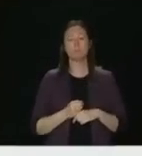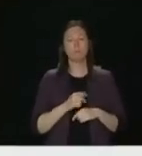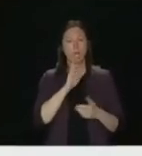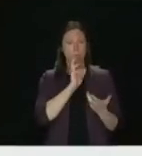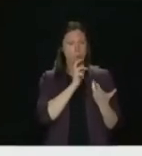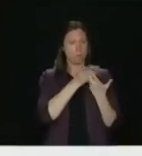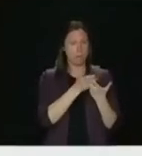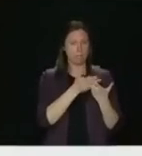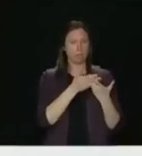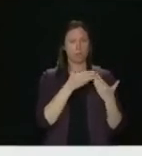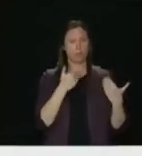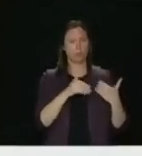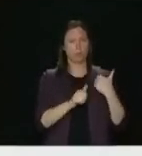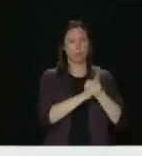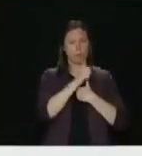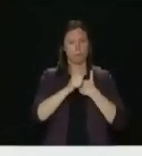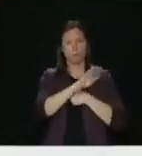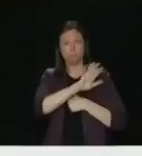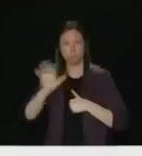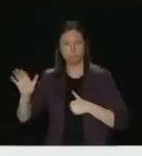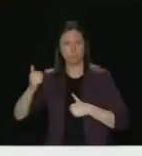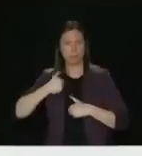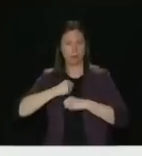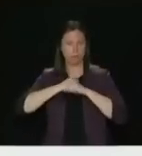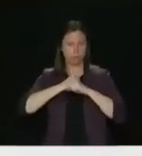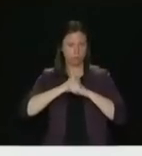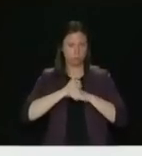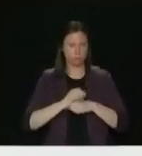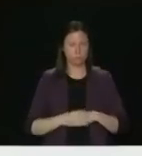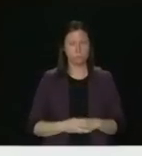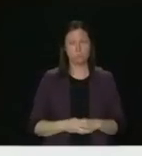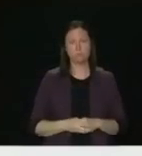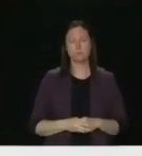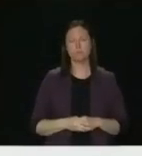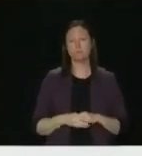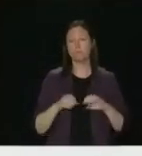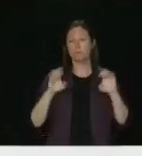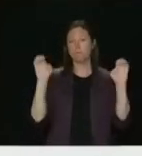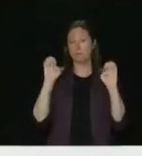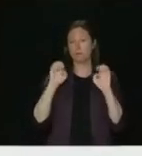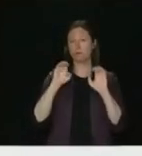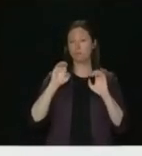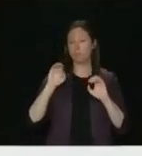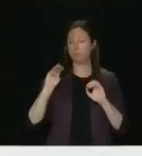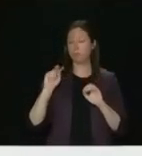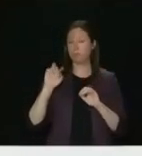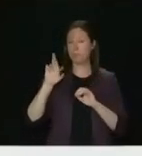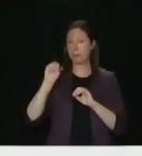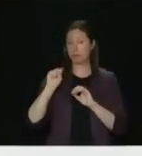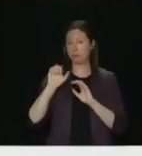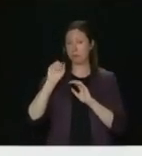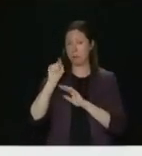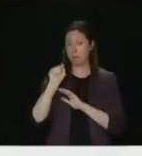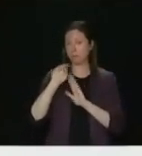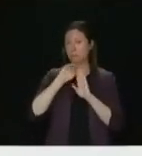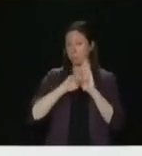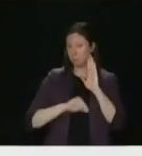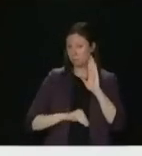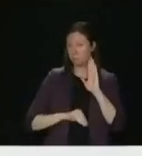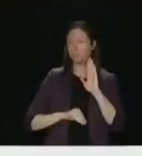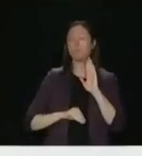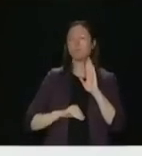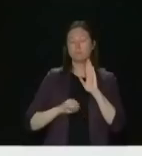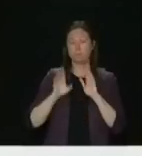proportional to the threats to Canada's security. The Emergency Measures Act will strengthen